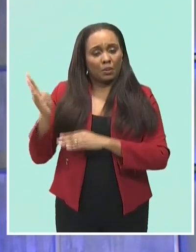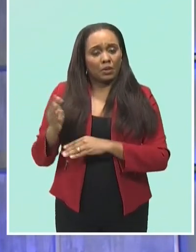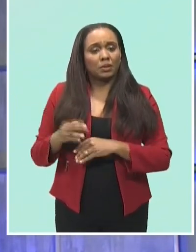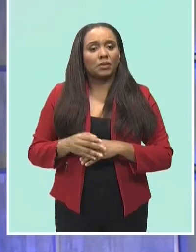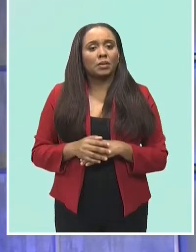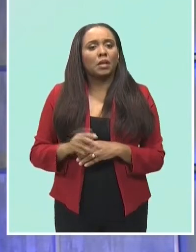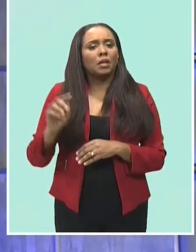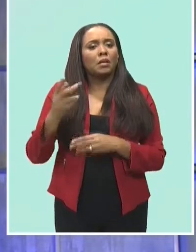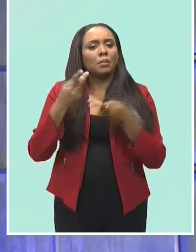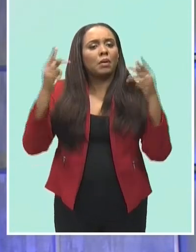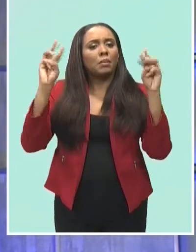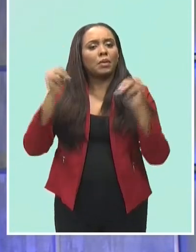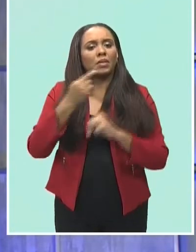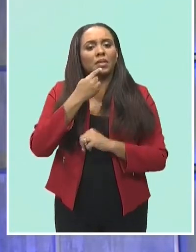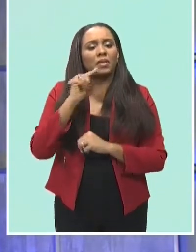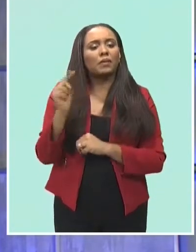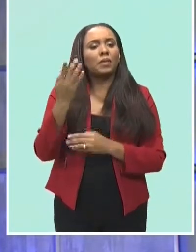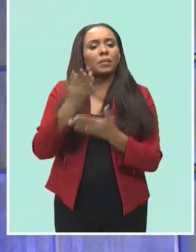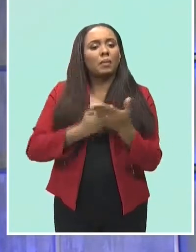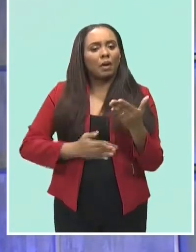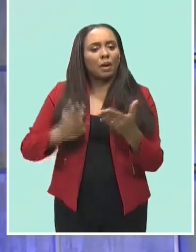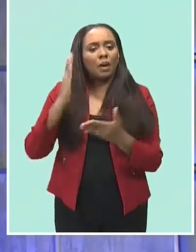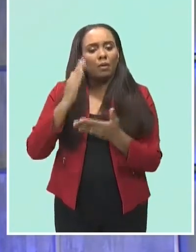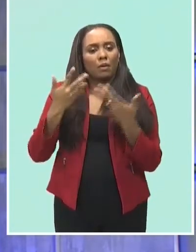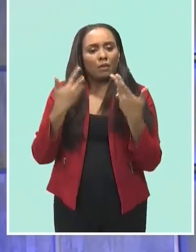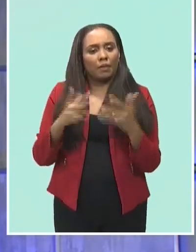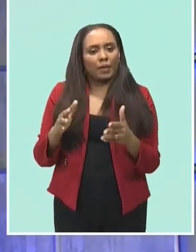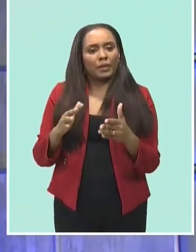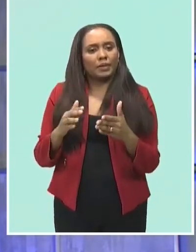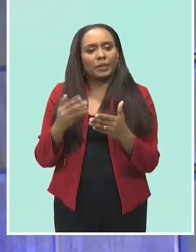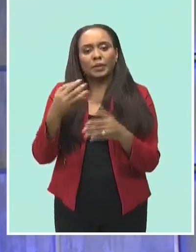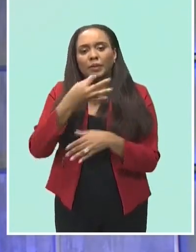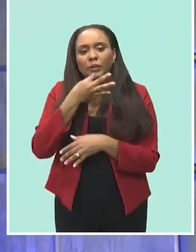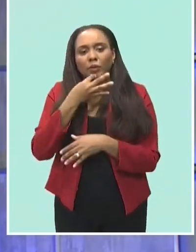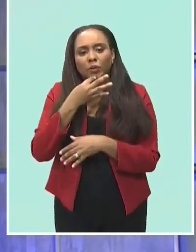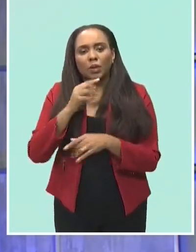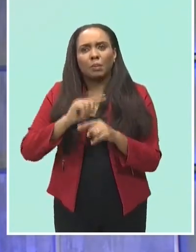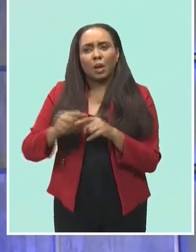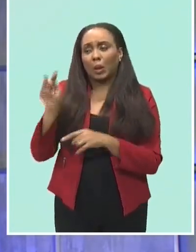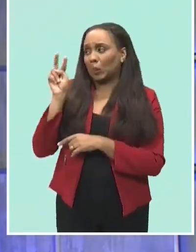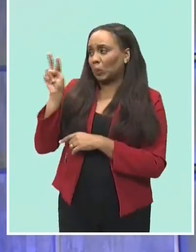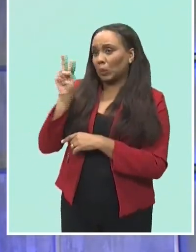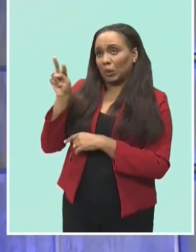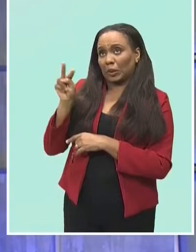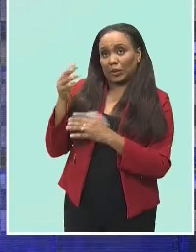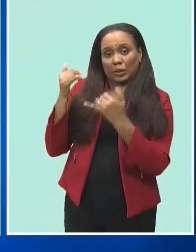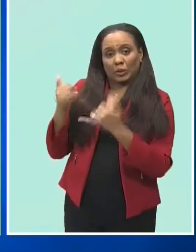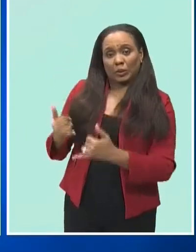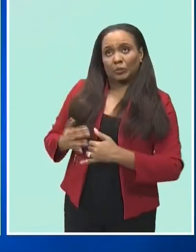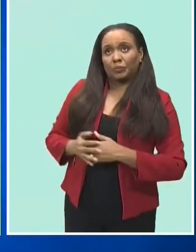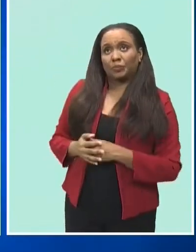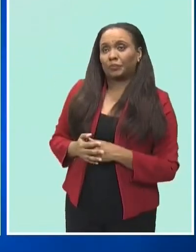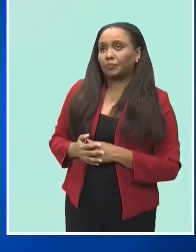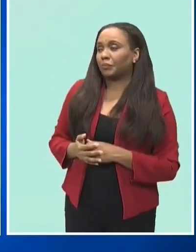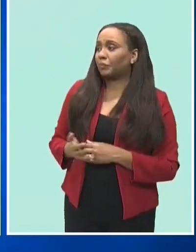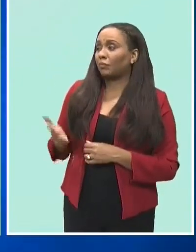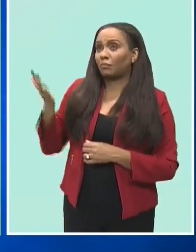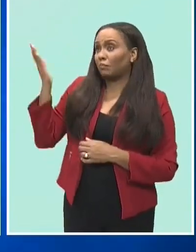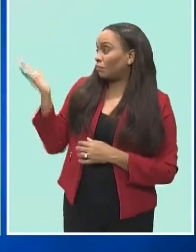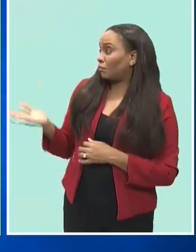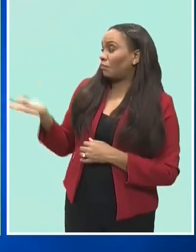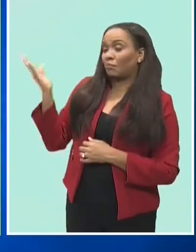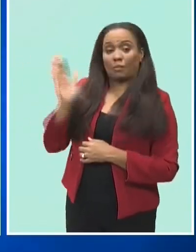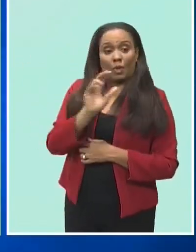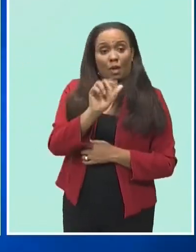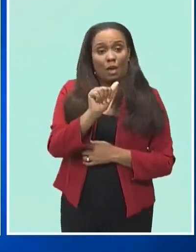first phase will be completed in the coming weeks, and we get more now in this Eyewitness News report. The water has long receded in Abaco